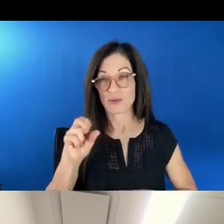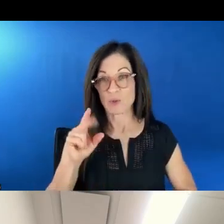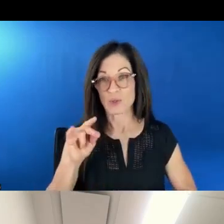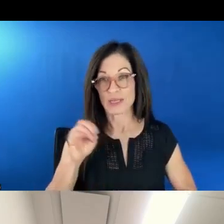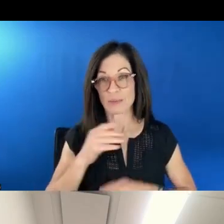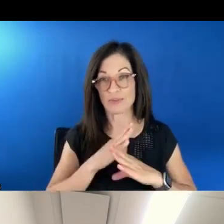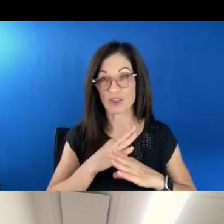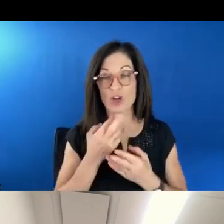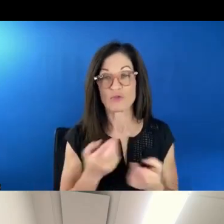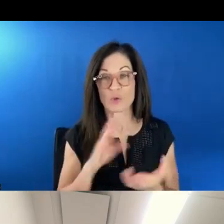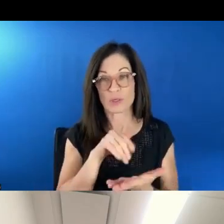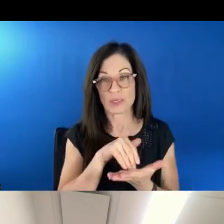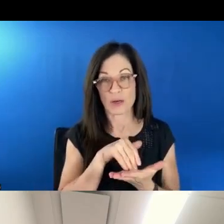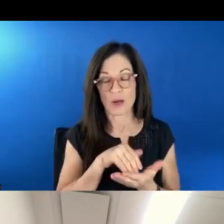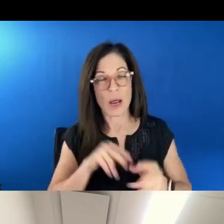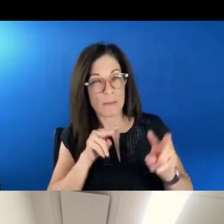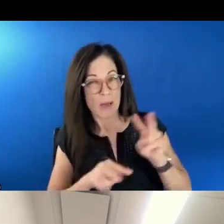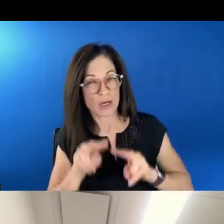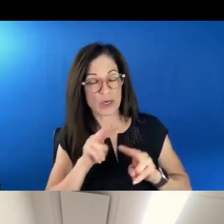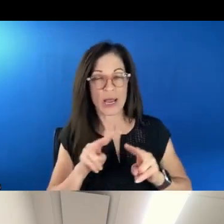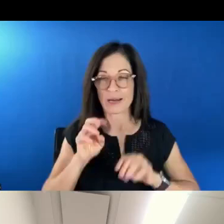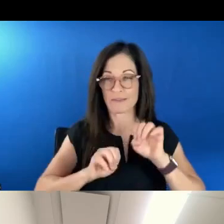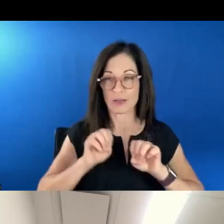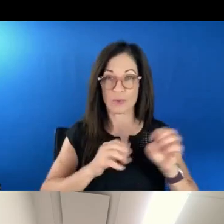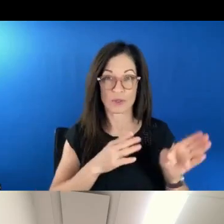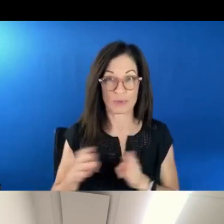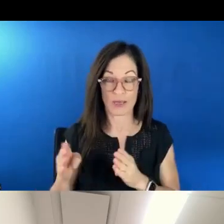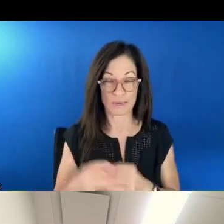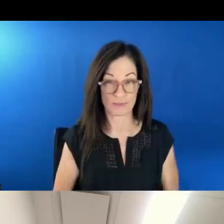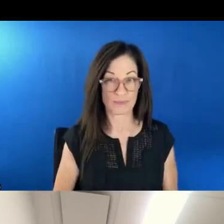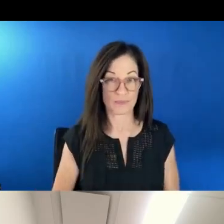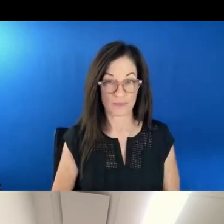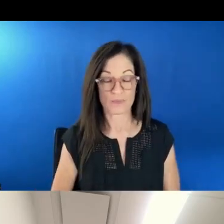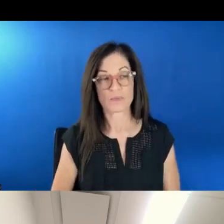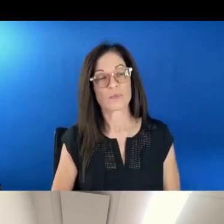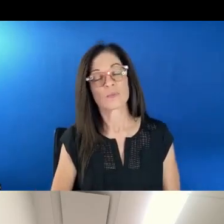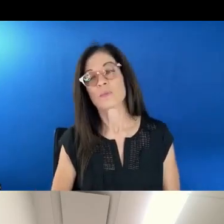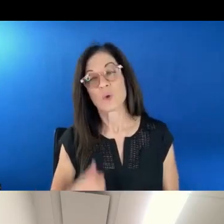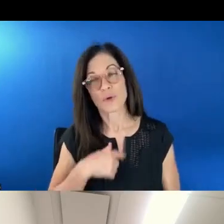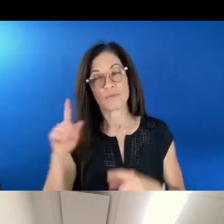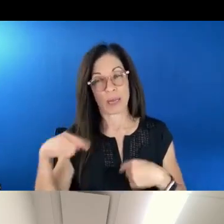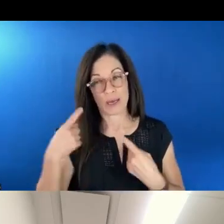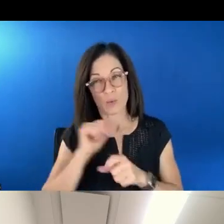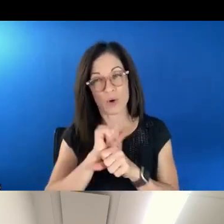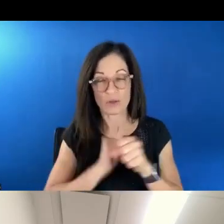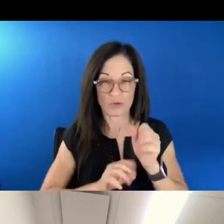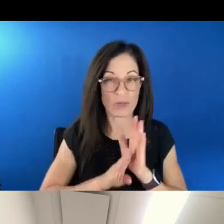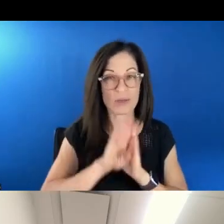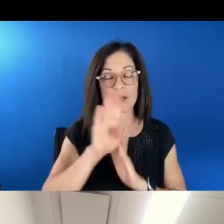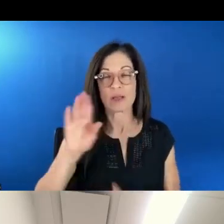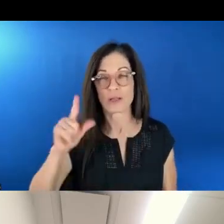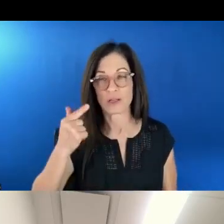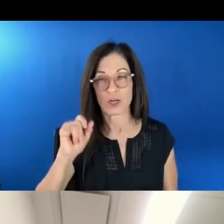on a monitoring and evaluation plan. And we have been working to develop a logic